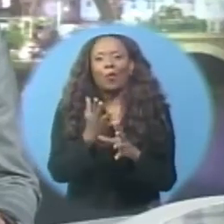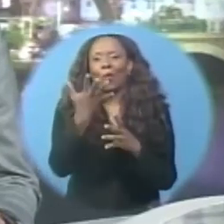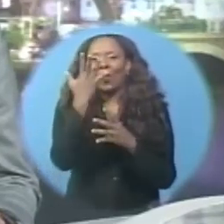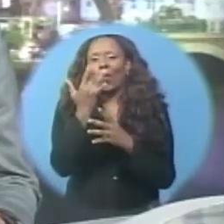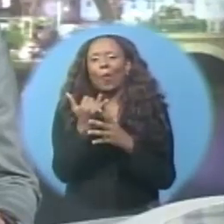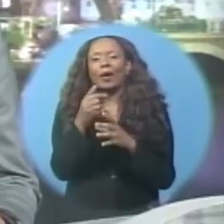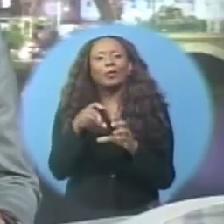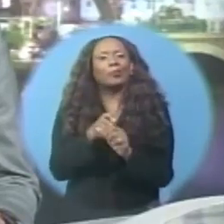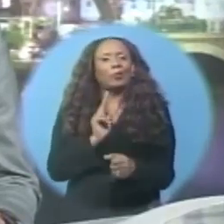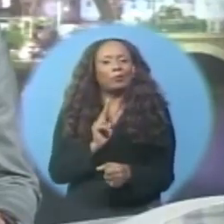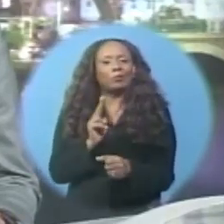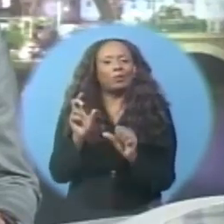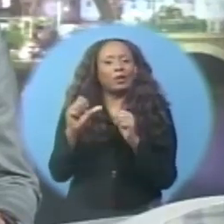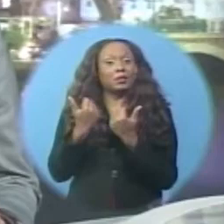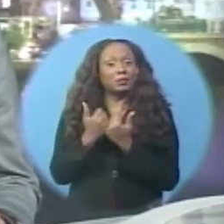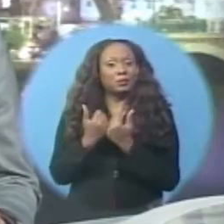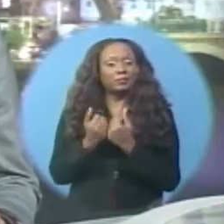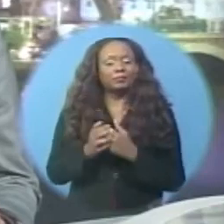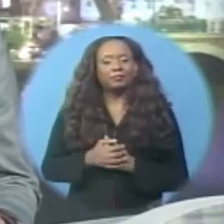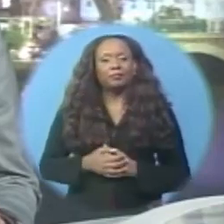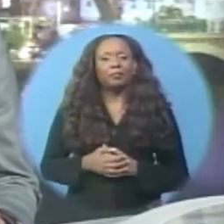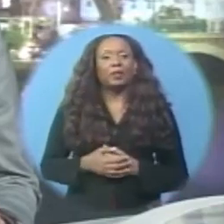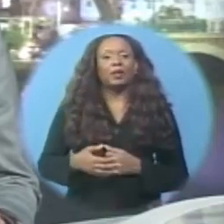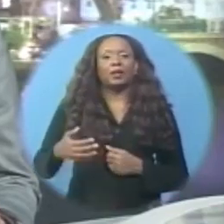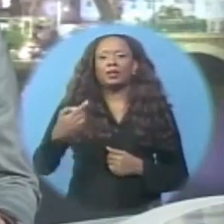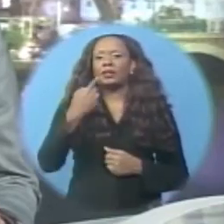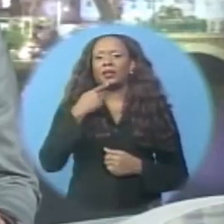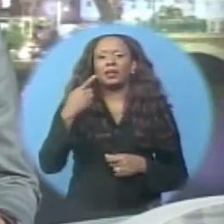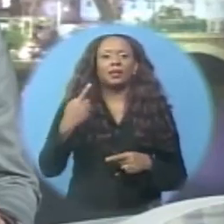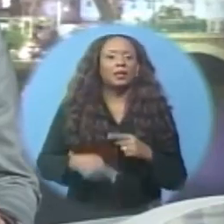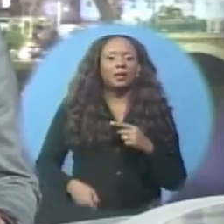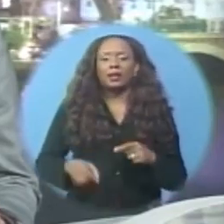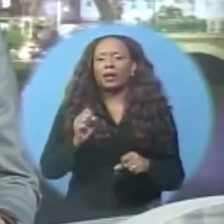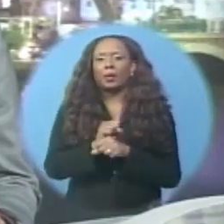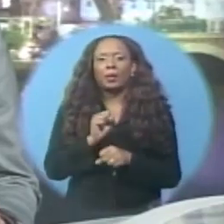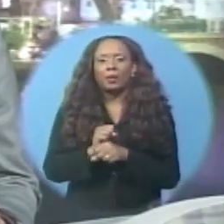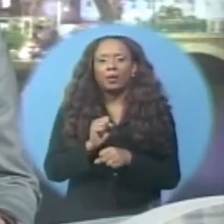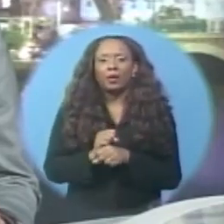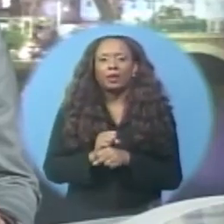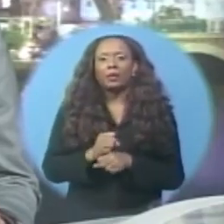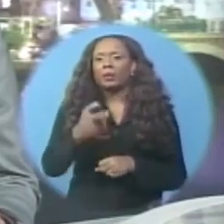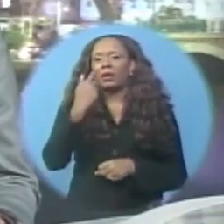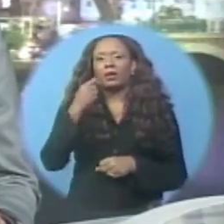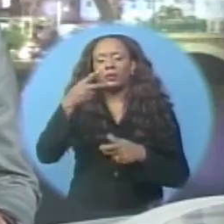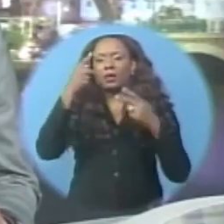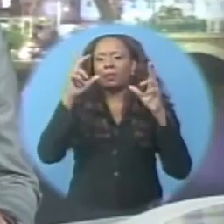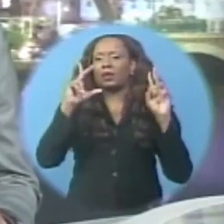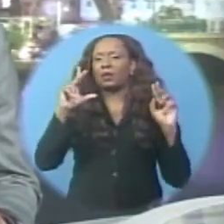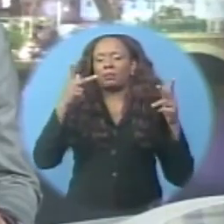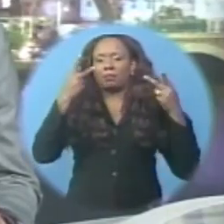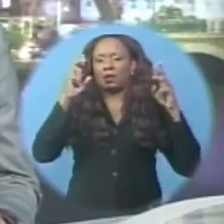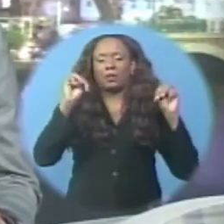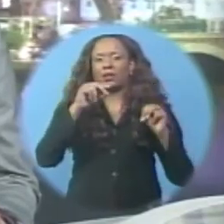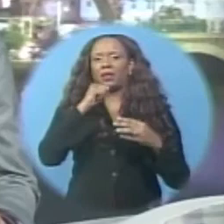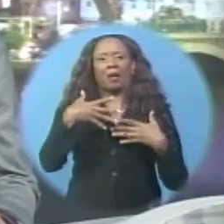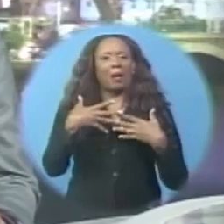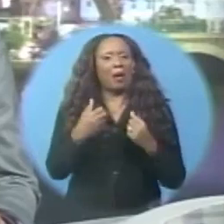with the agency. The former agency's head says he could not function in the post if the Prime Minister had lost confidence in